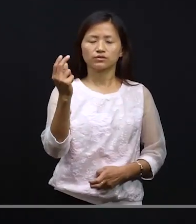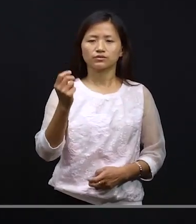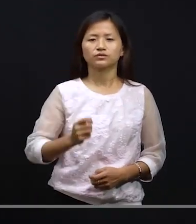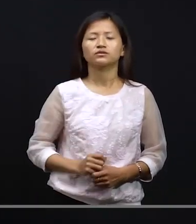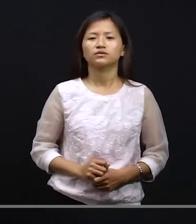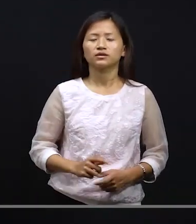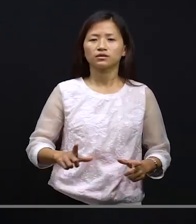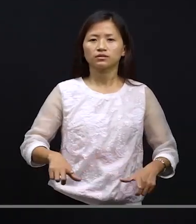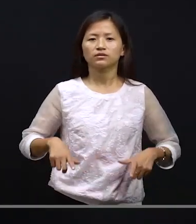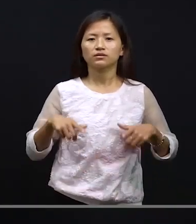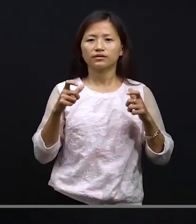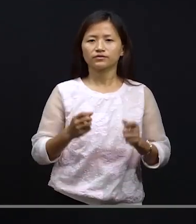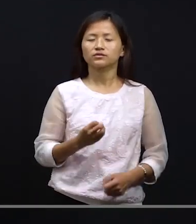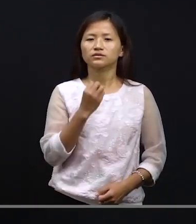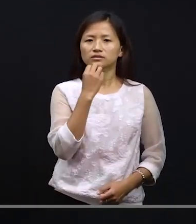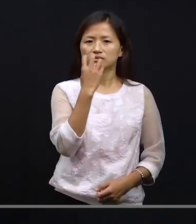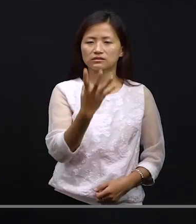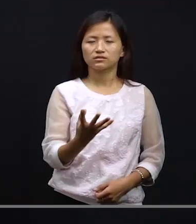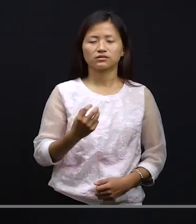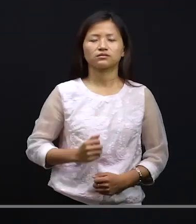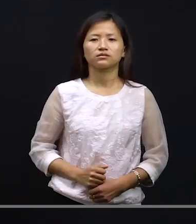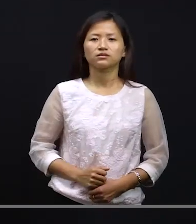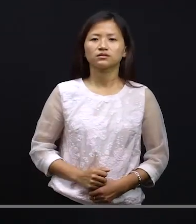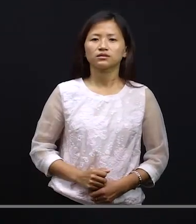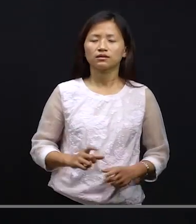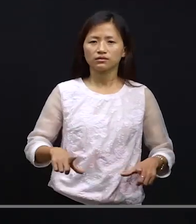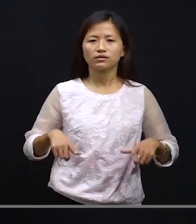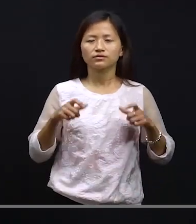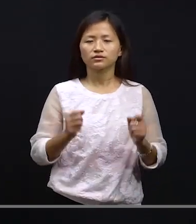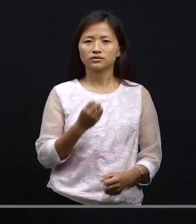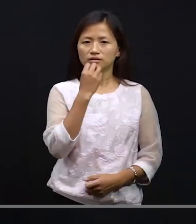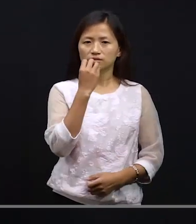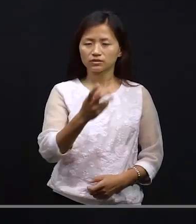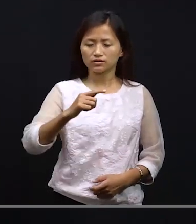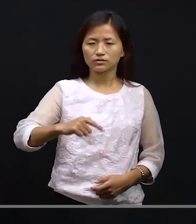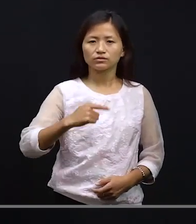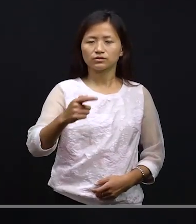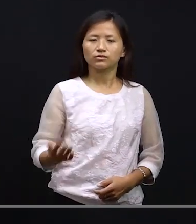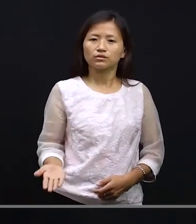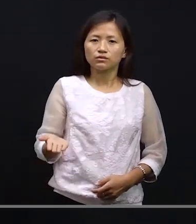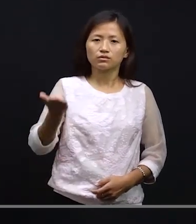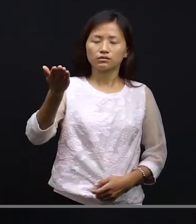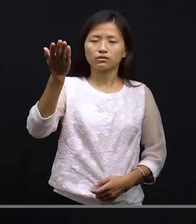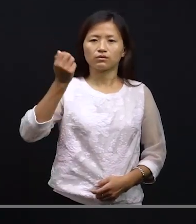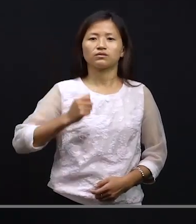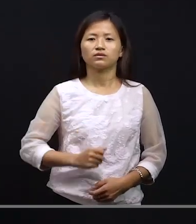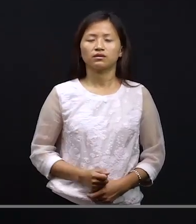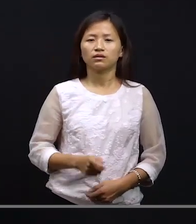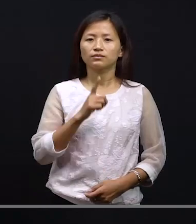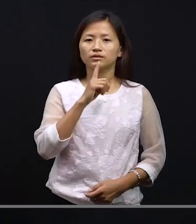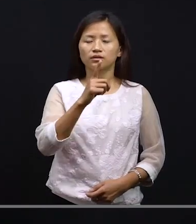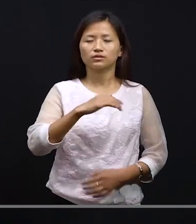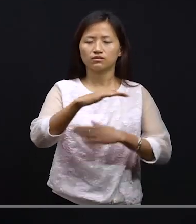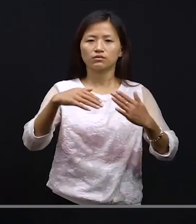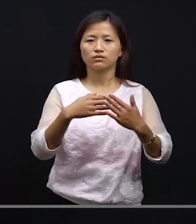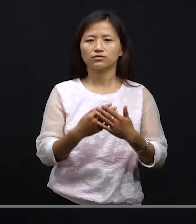that life is not easy. Okay, life is not easy. Even as you continue to grow, I am telling all of you